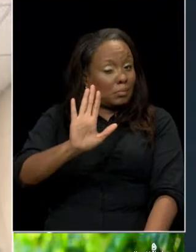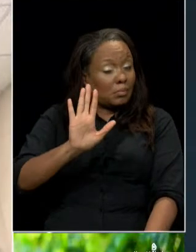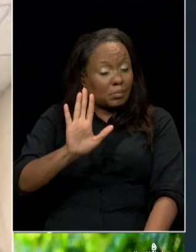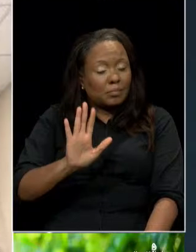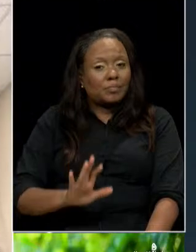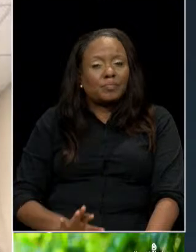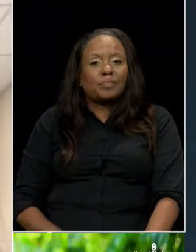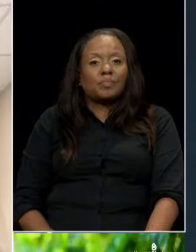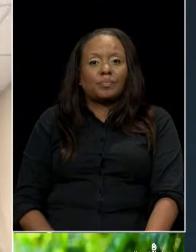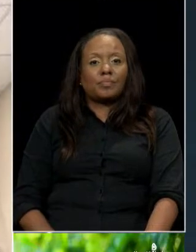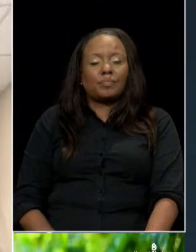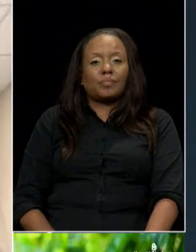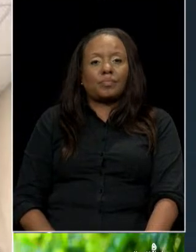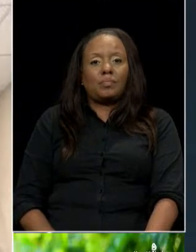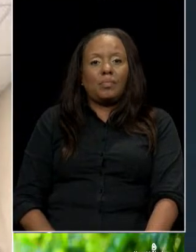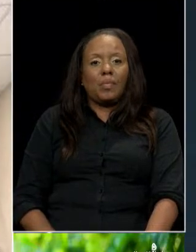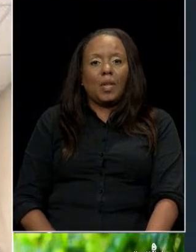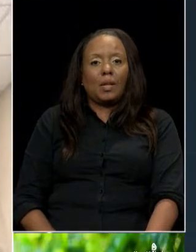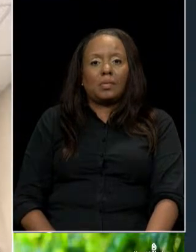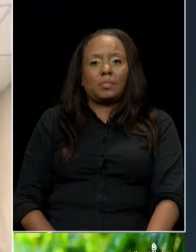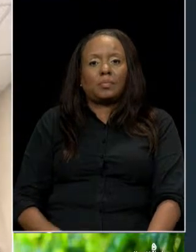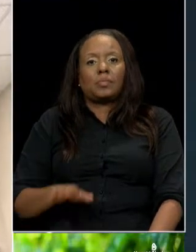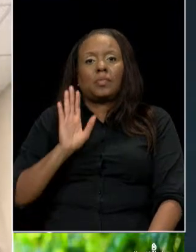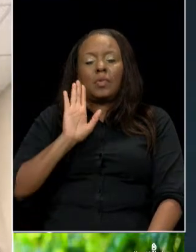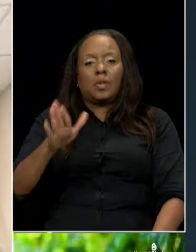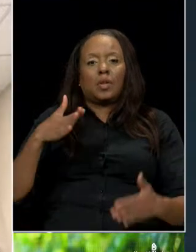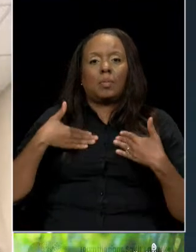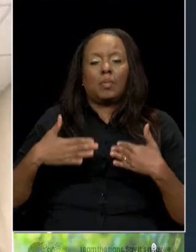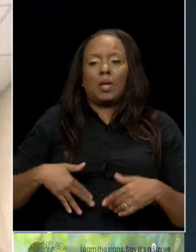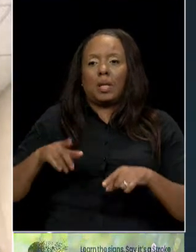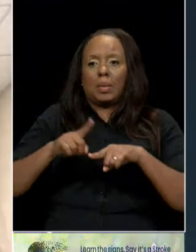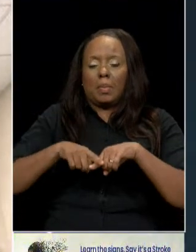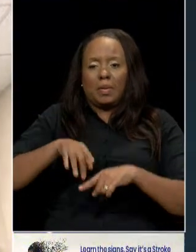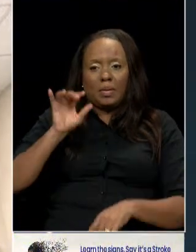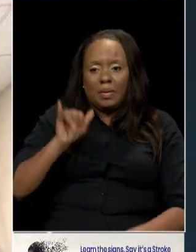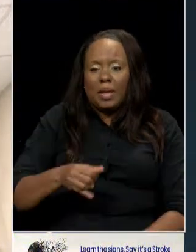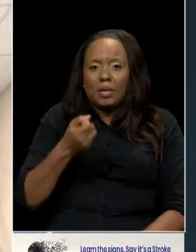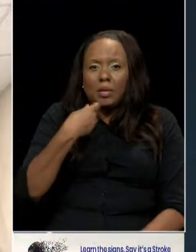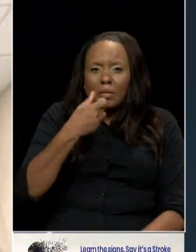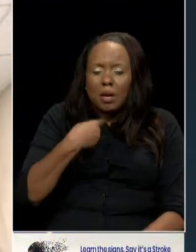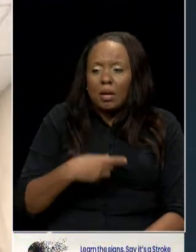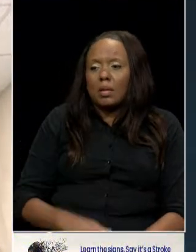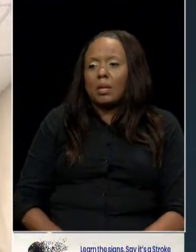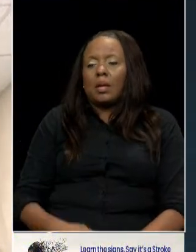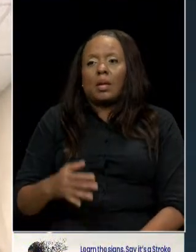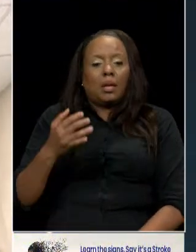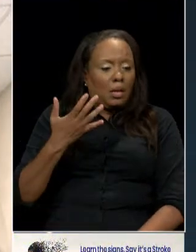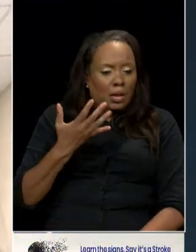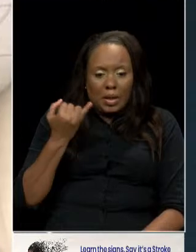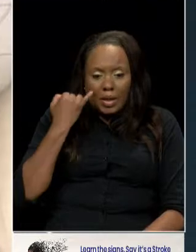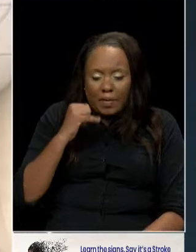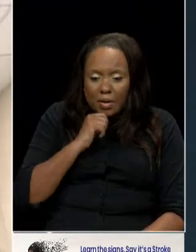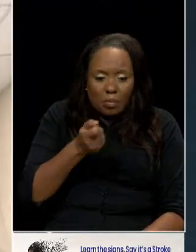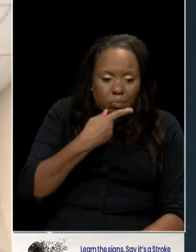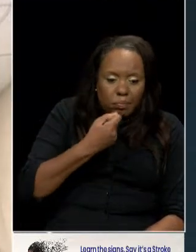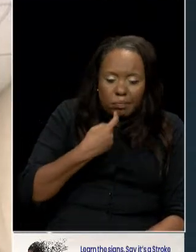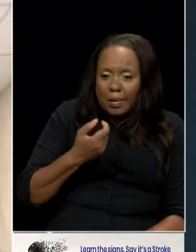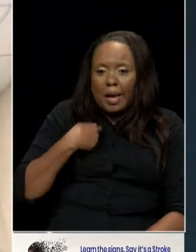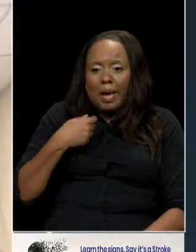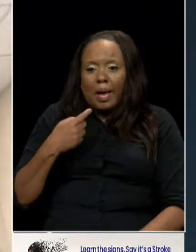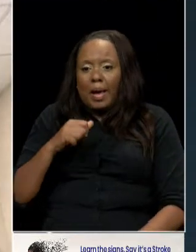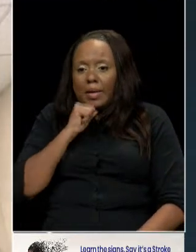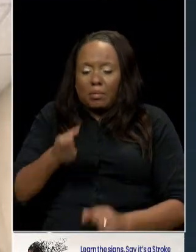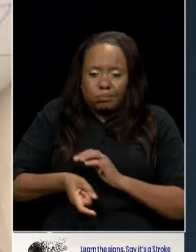medical, is that your body then becomes dependent on this. You become psychologically dependent on this, that if you don't take product A, you're not going to